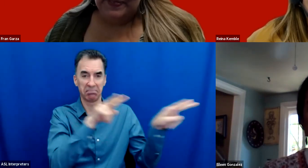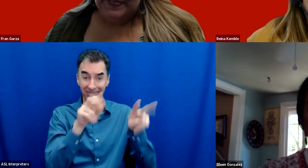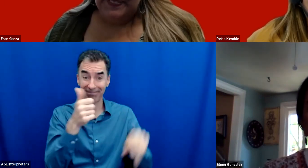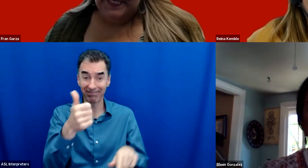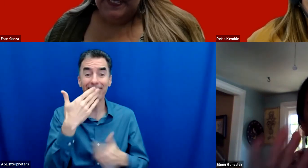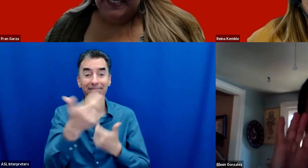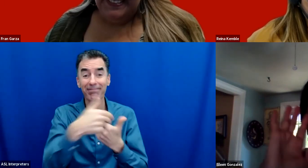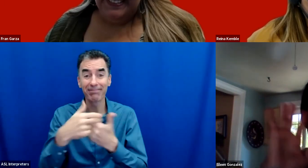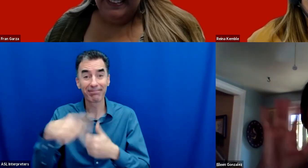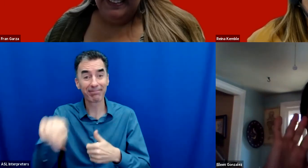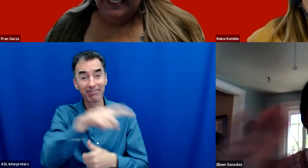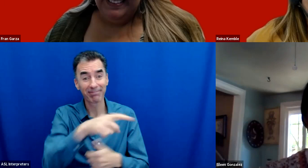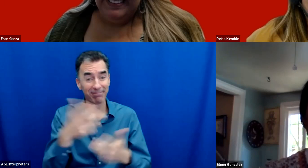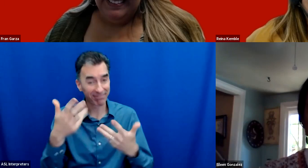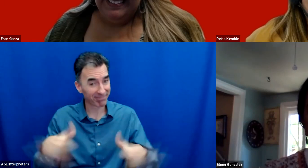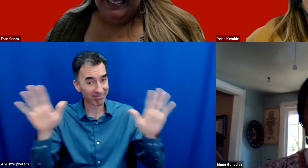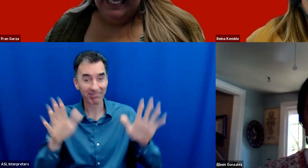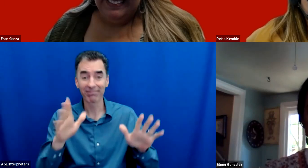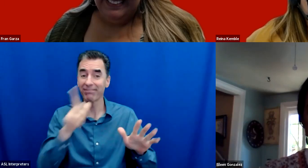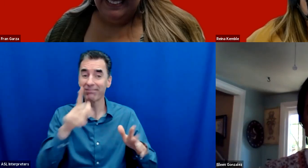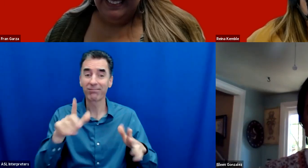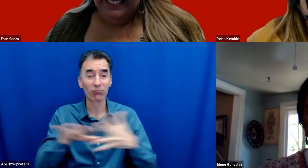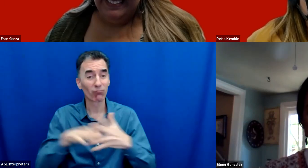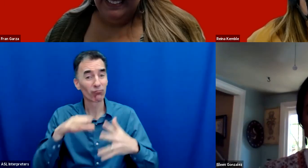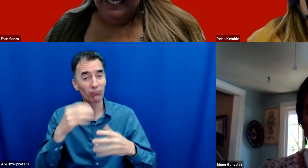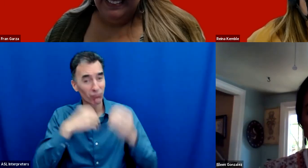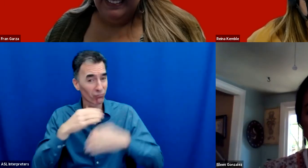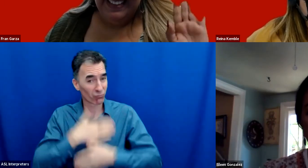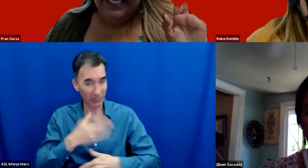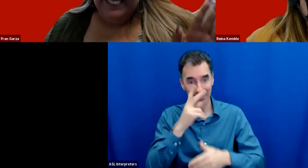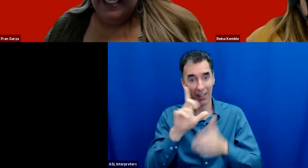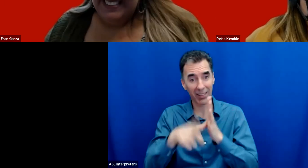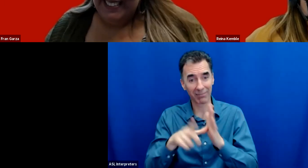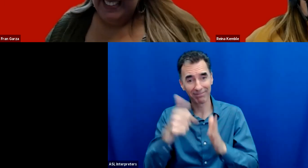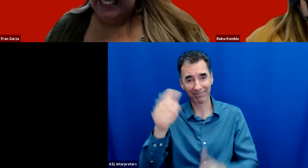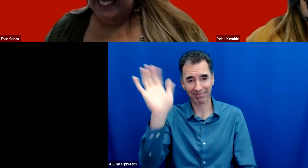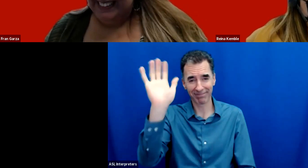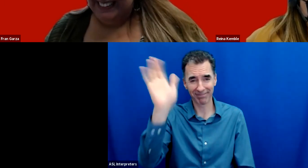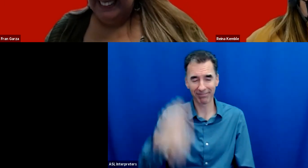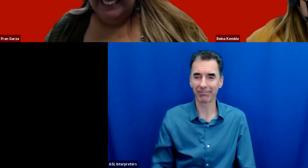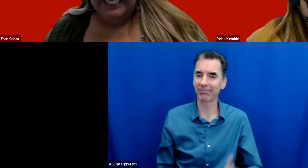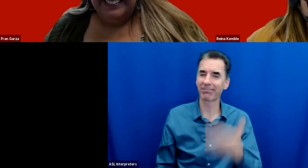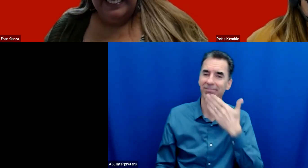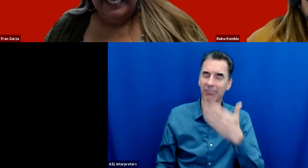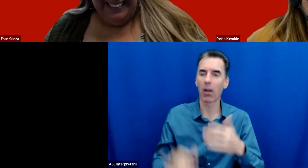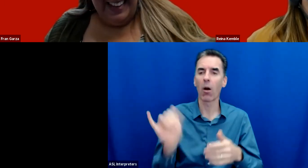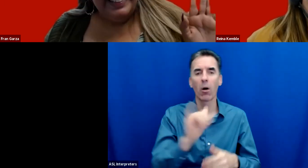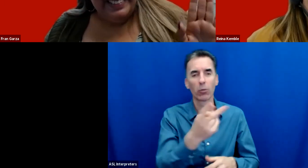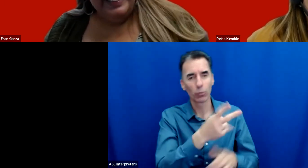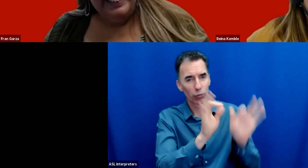for joining us. Enjoy lunch, and I'll see some of you guys at 1 o'clock. Thank you. Thank you. Thanks. And thank you to Stephen and